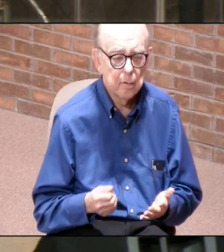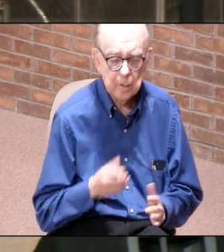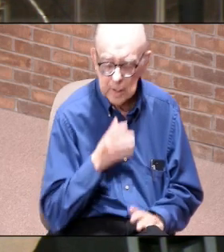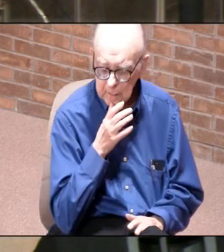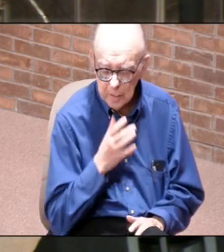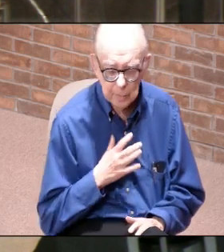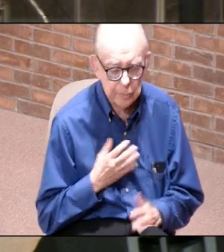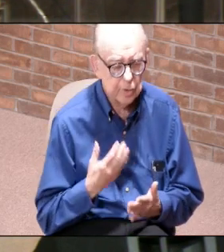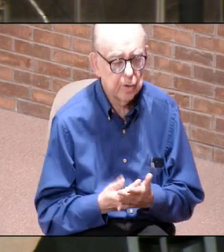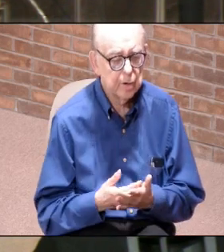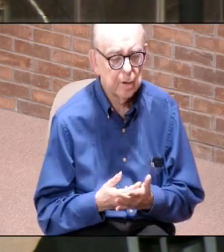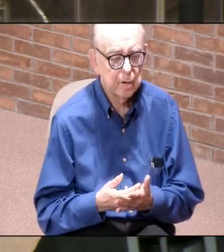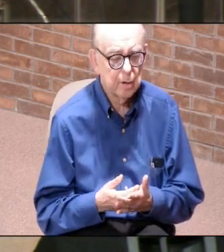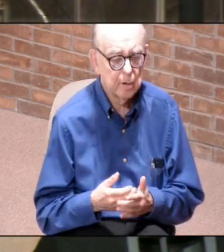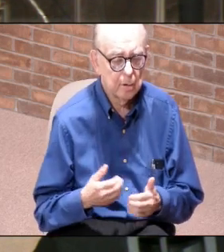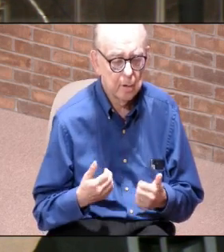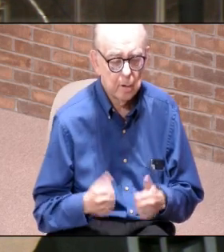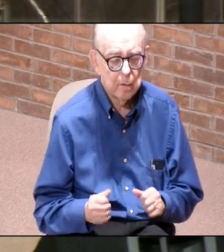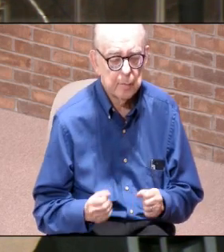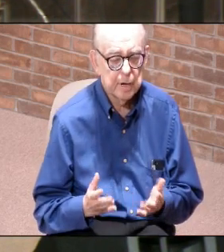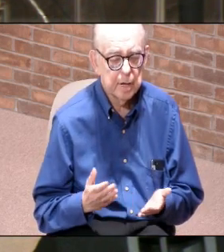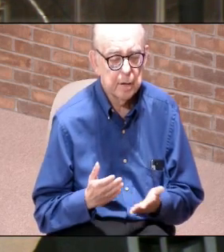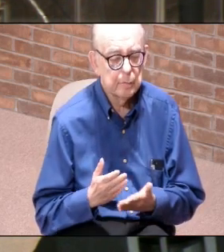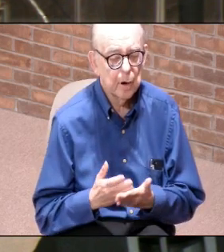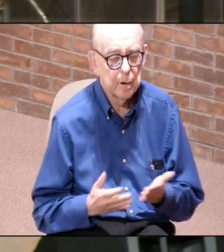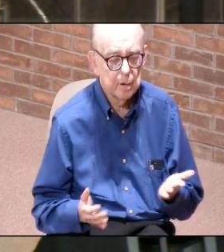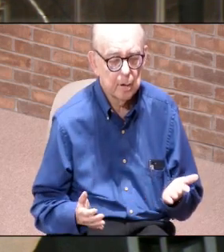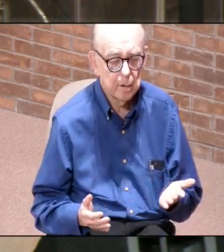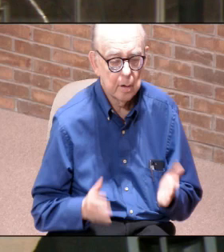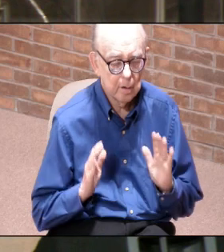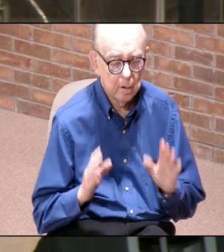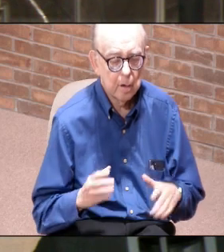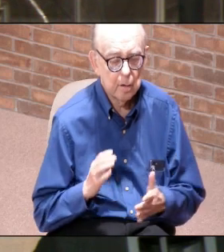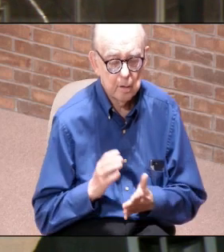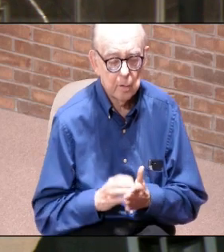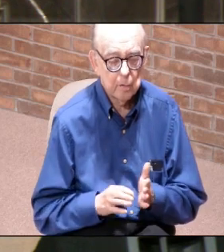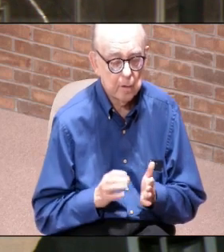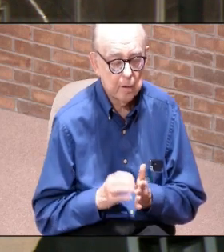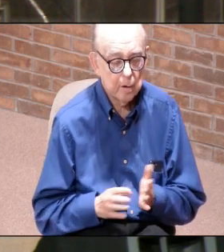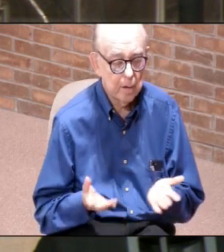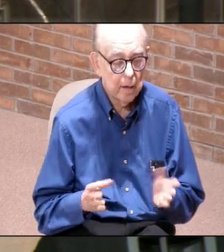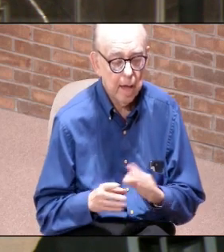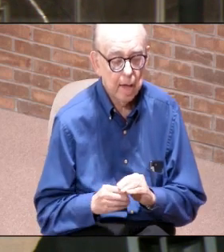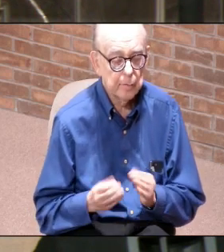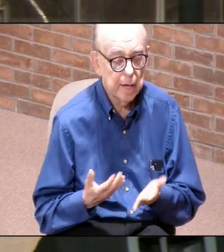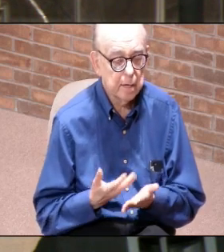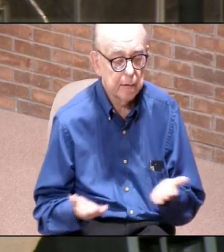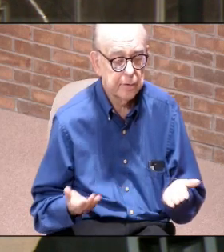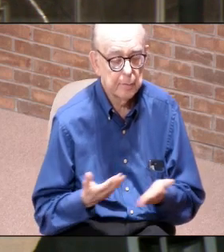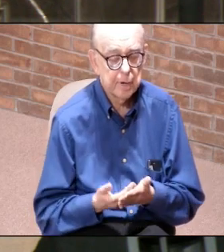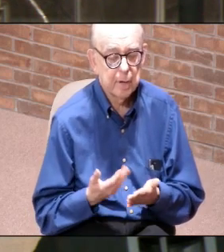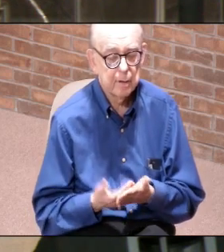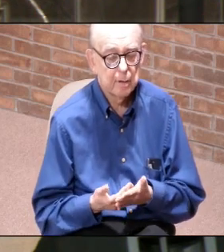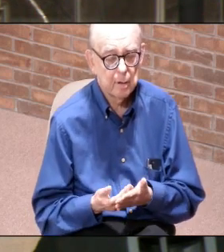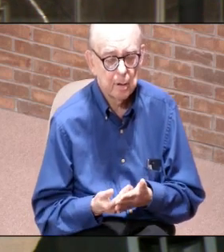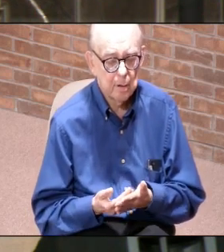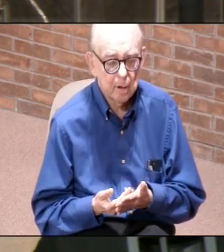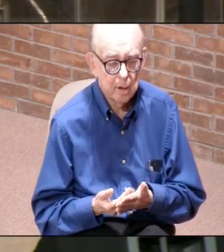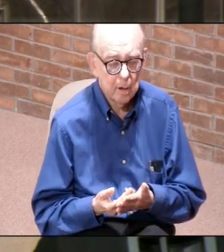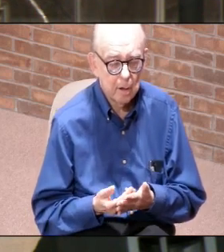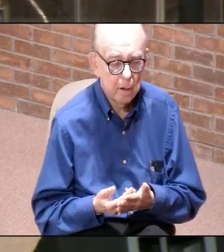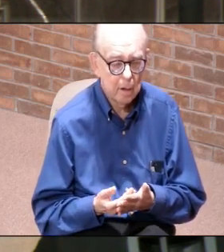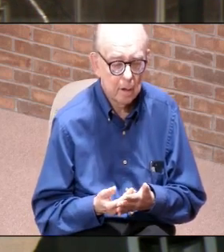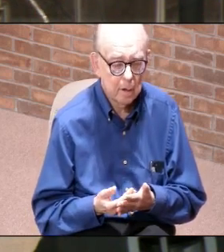she was a good actress with a lot of parts, great movies, had some money, lots of money, but was